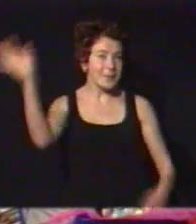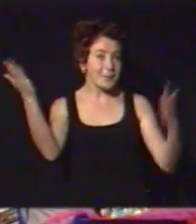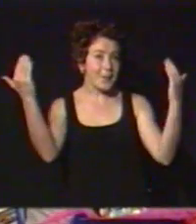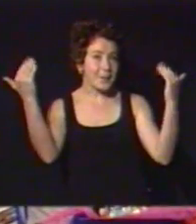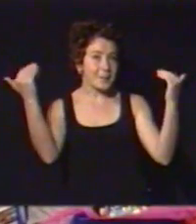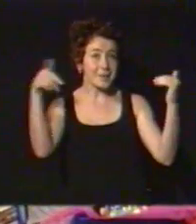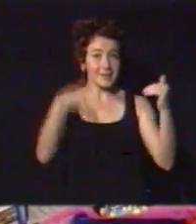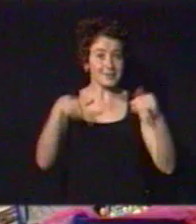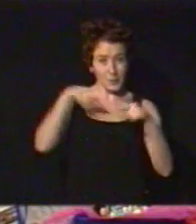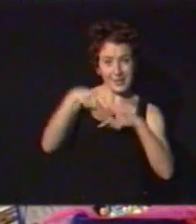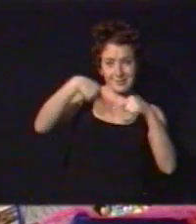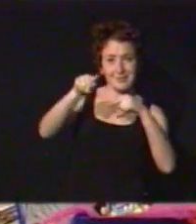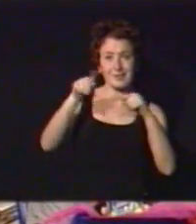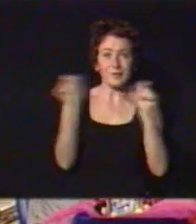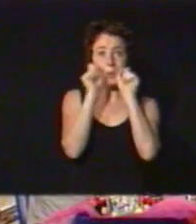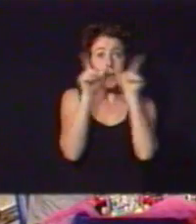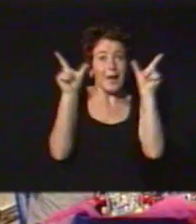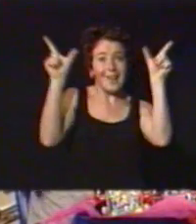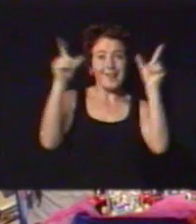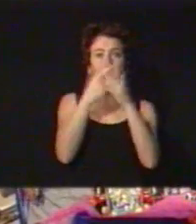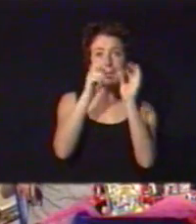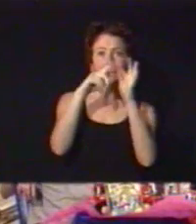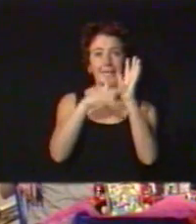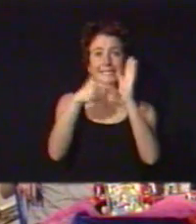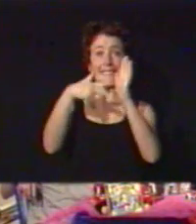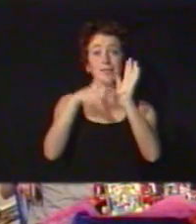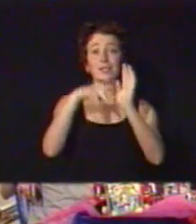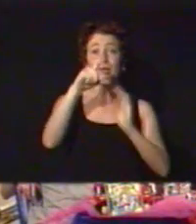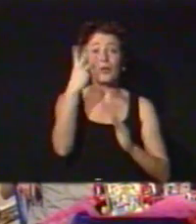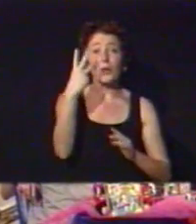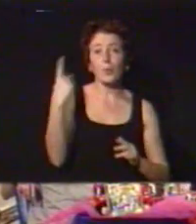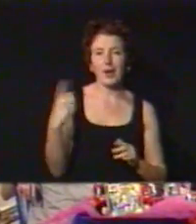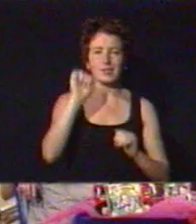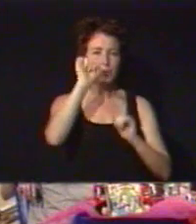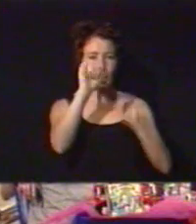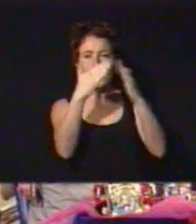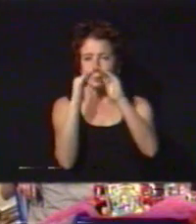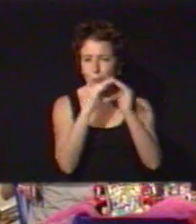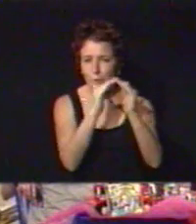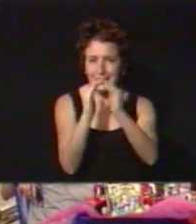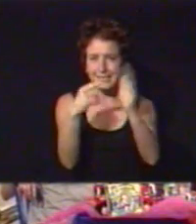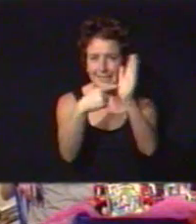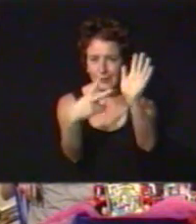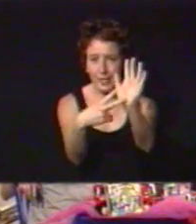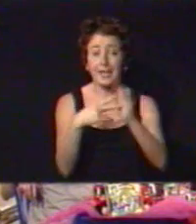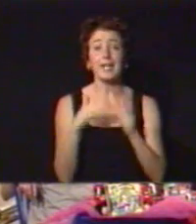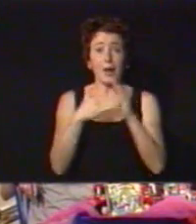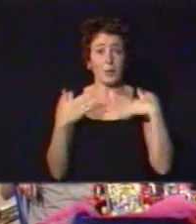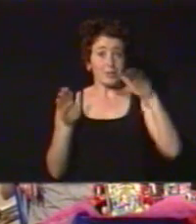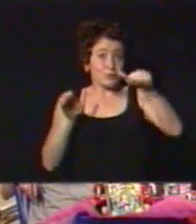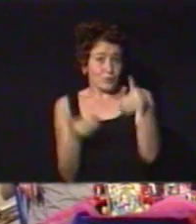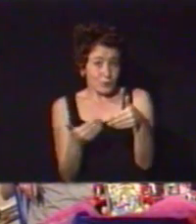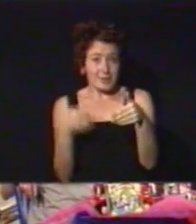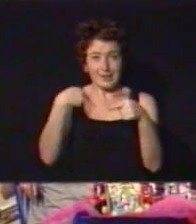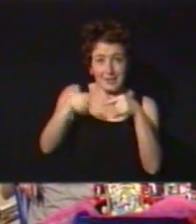Welcome to this week's edition of Squeal here on Bent TV, Channel 31, which is your community station. And let's introduce